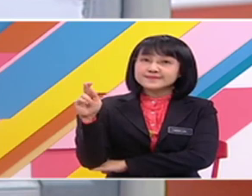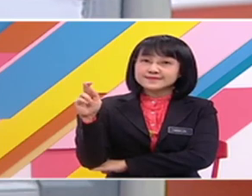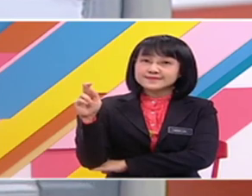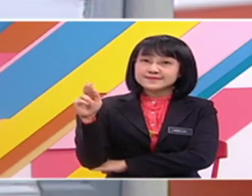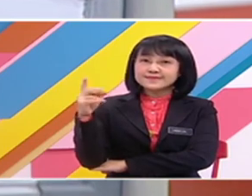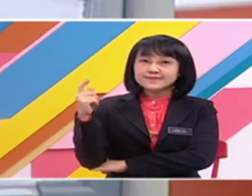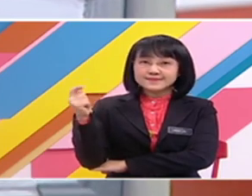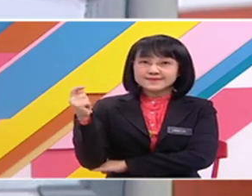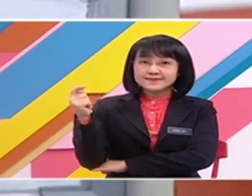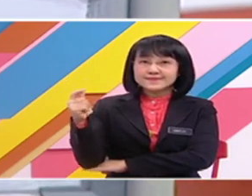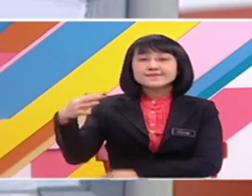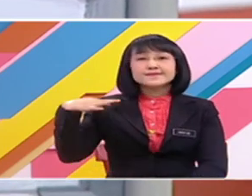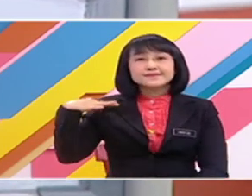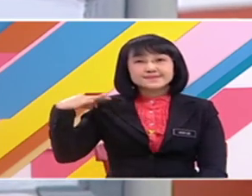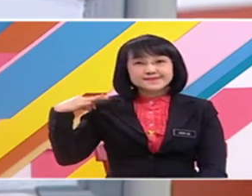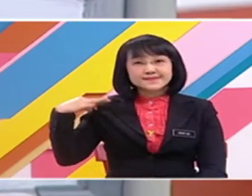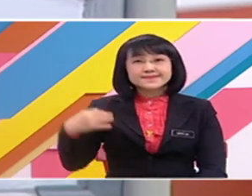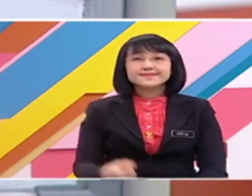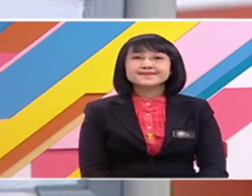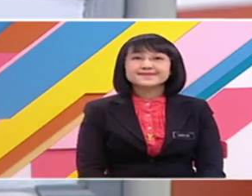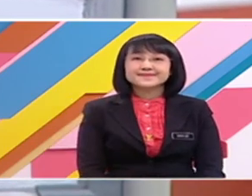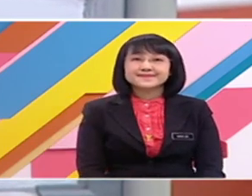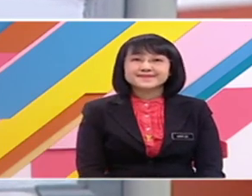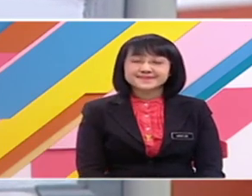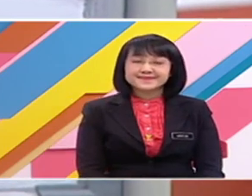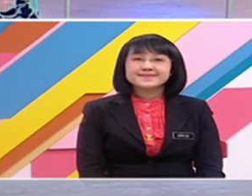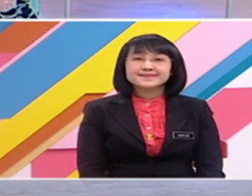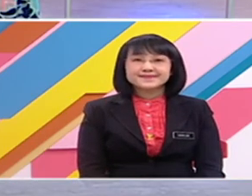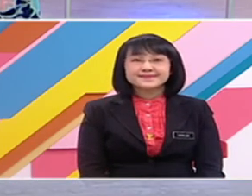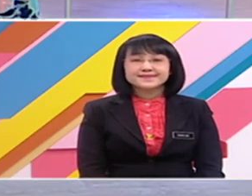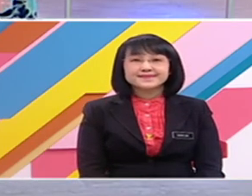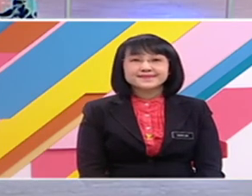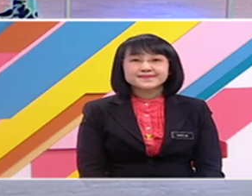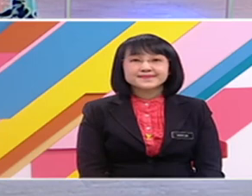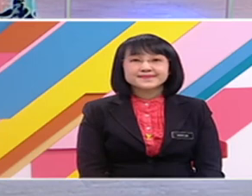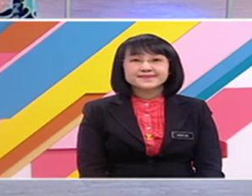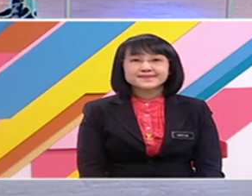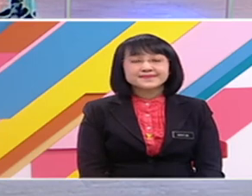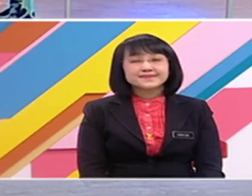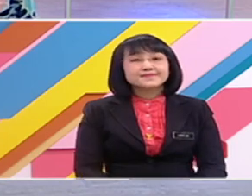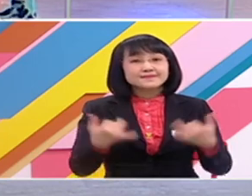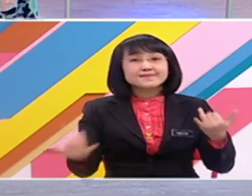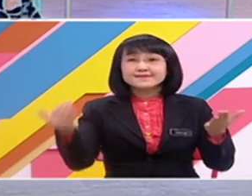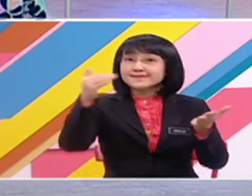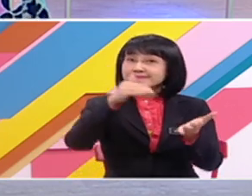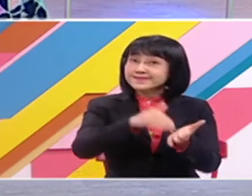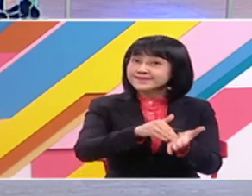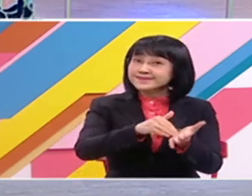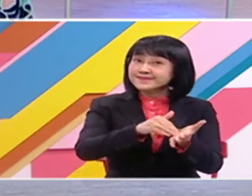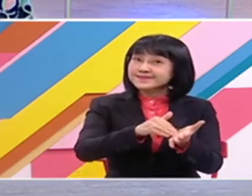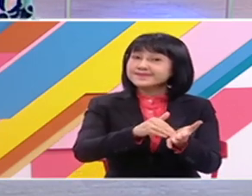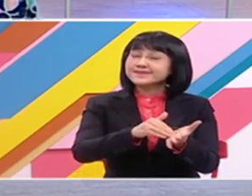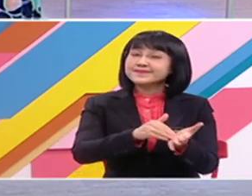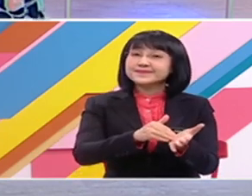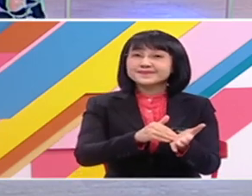S-H-I-R-T. Shirt. Ah, simpler than trousers a bit. Okay, let's repeat again. Okay. Once